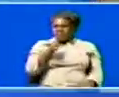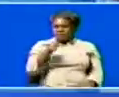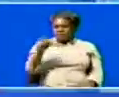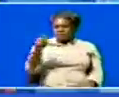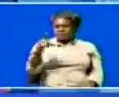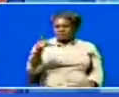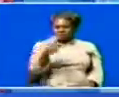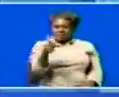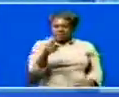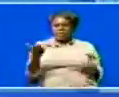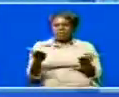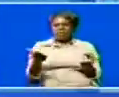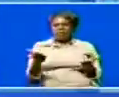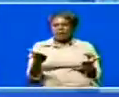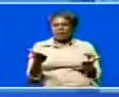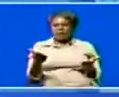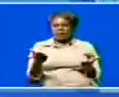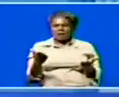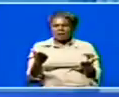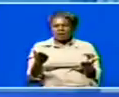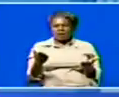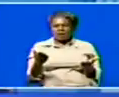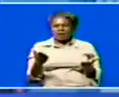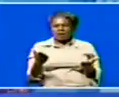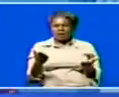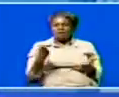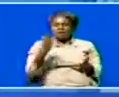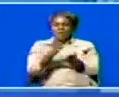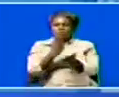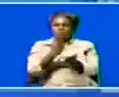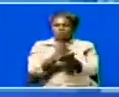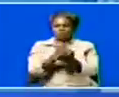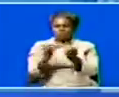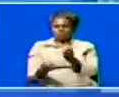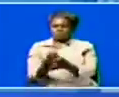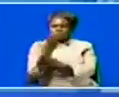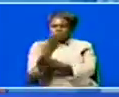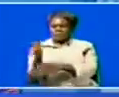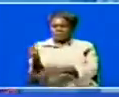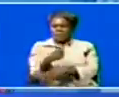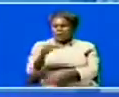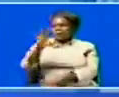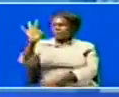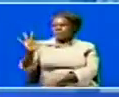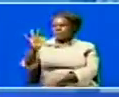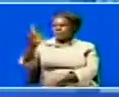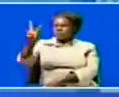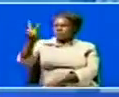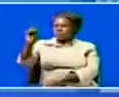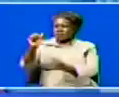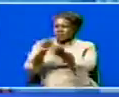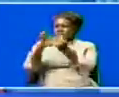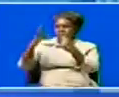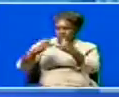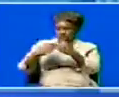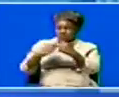Where's your camera? I'm definitely going global. Uh-huh. But for real, so the album comes out mm-hmm. in March. Mm-hmm. March of 2018. Yes.